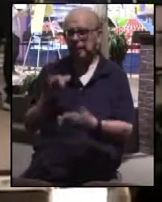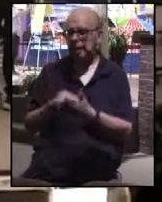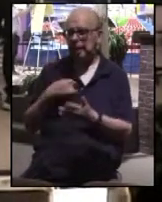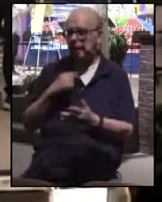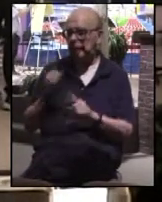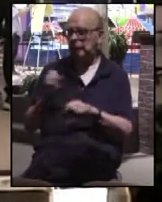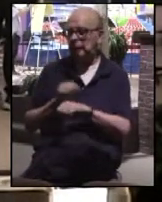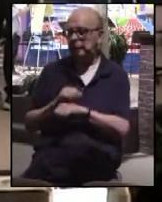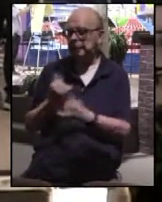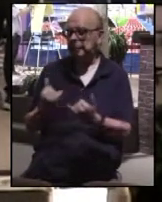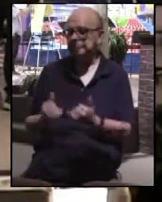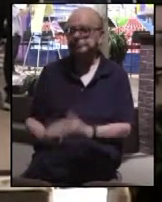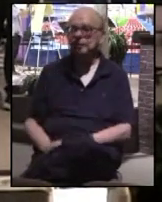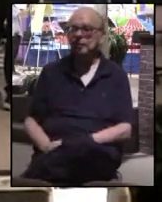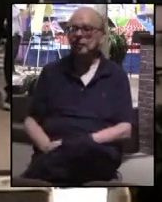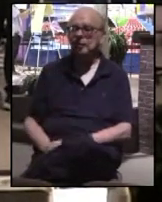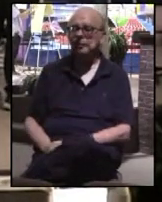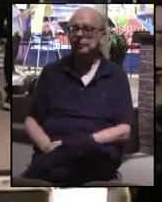right now.